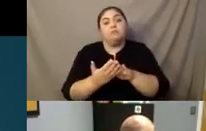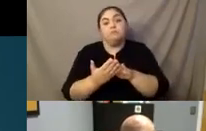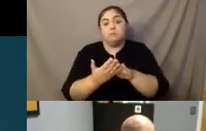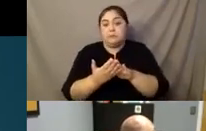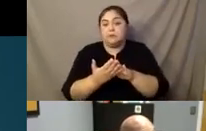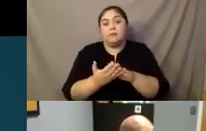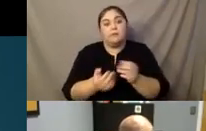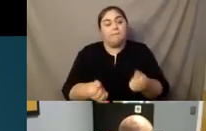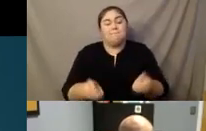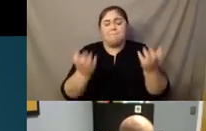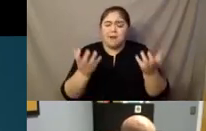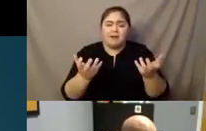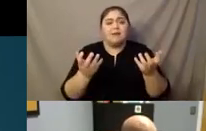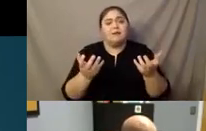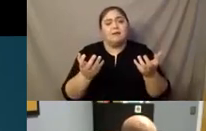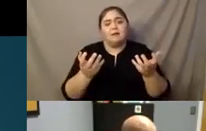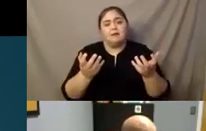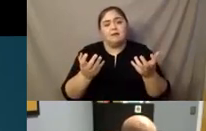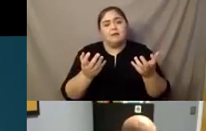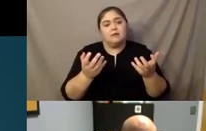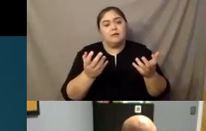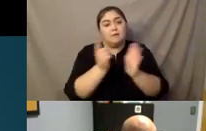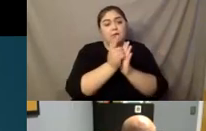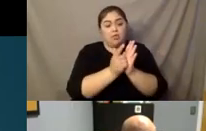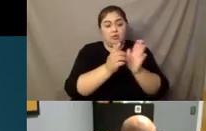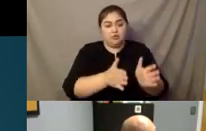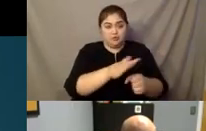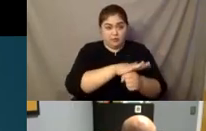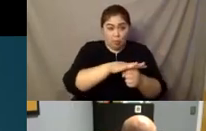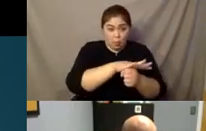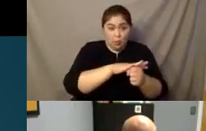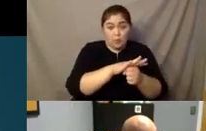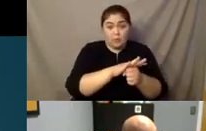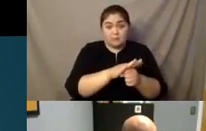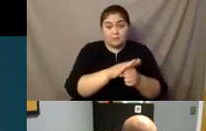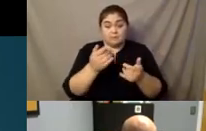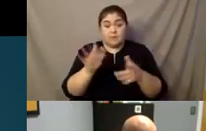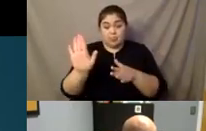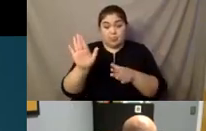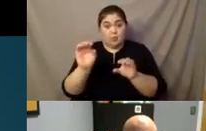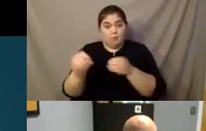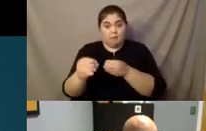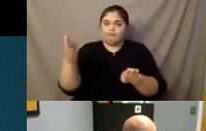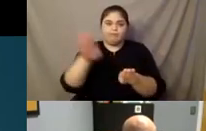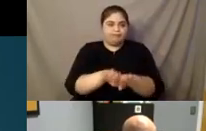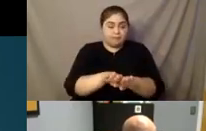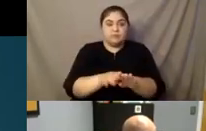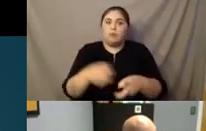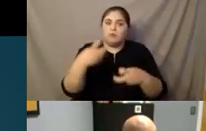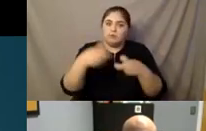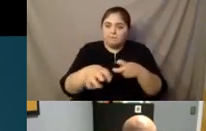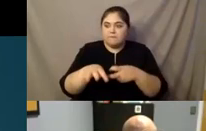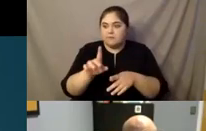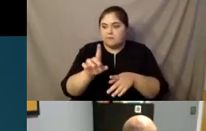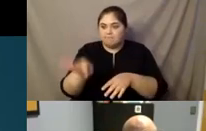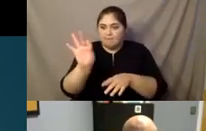many of the attorneys in the area closed their practices during this time period. So actually getting a hold of people was very